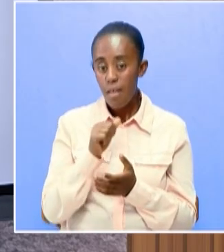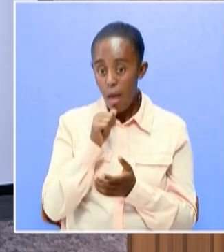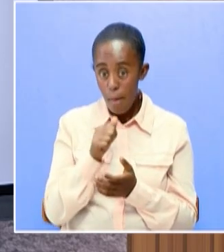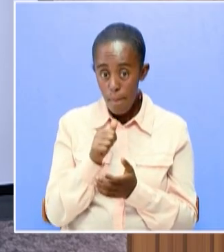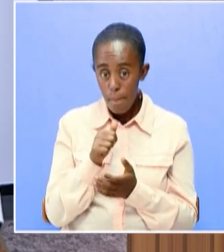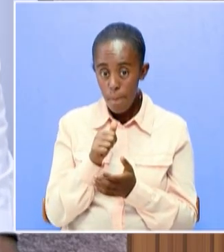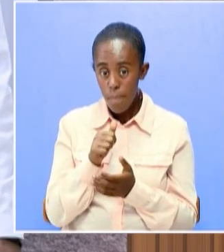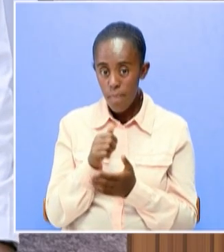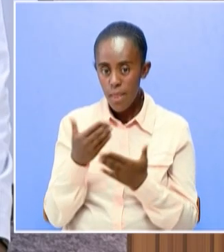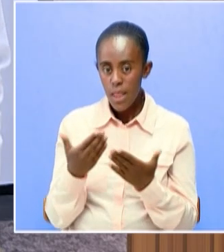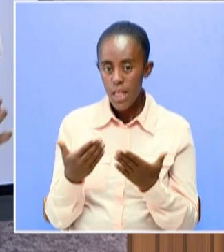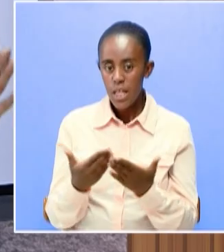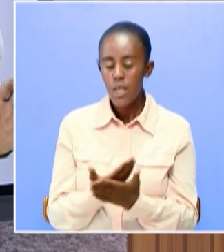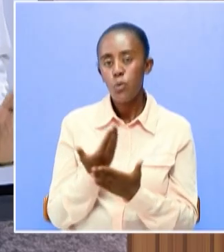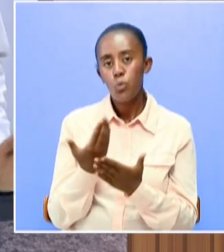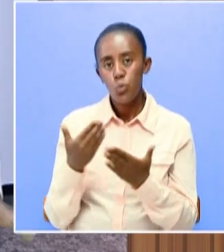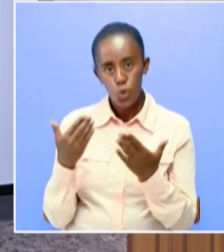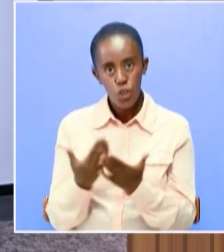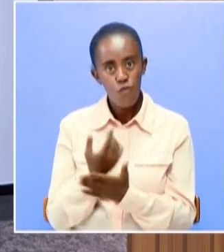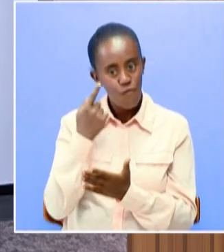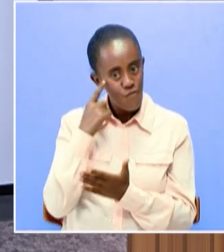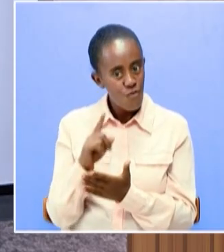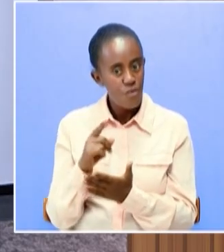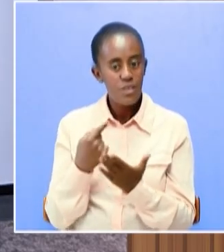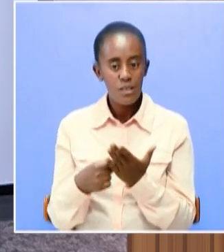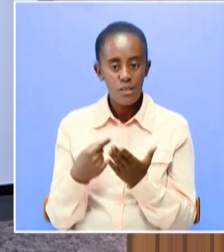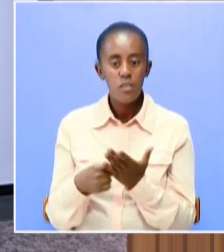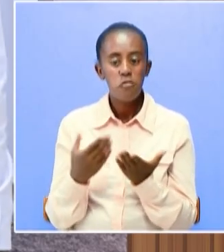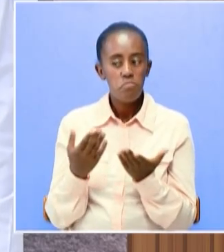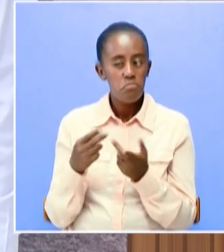new for this area. I'm new for this area.